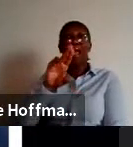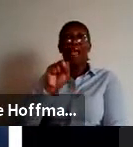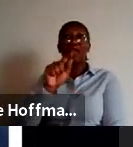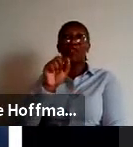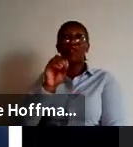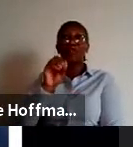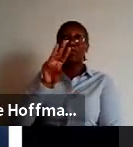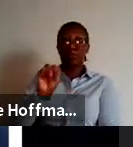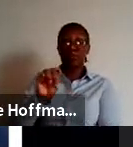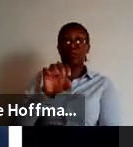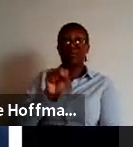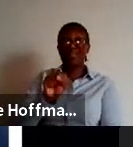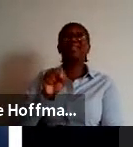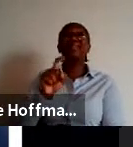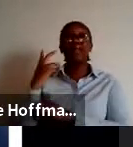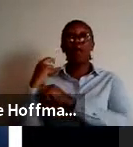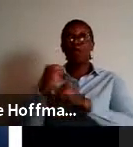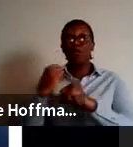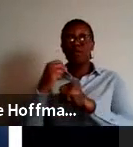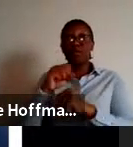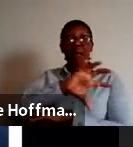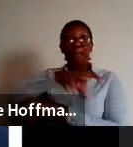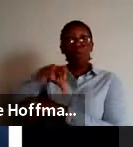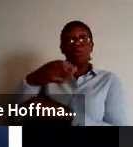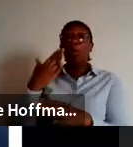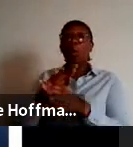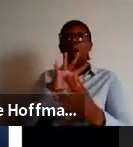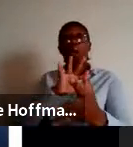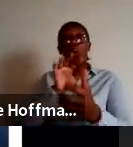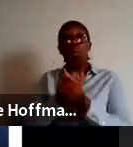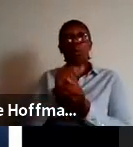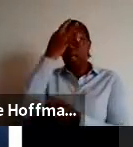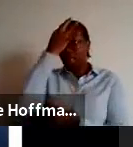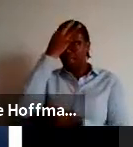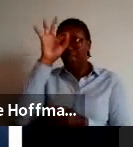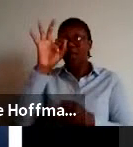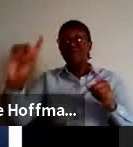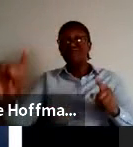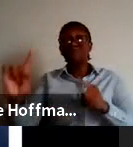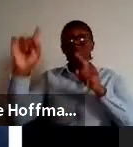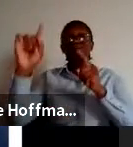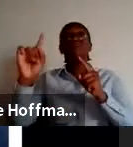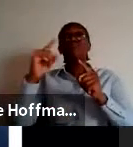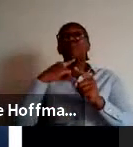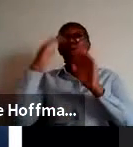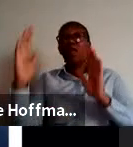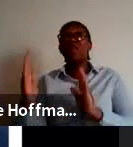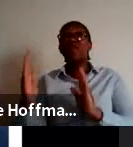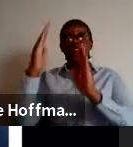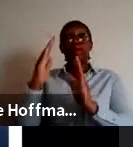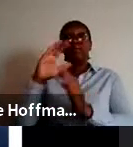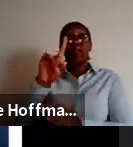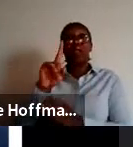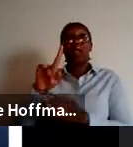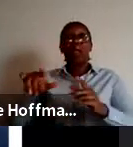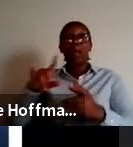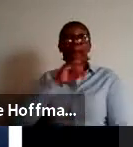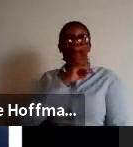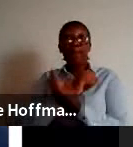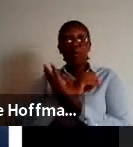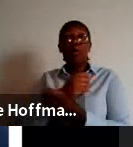specializes in leadership, and she's involved in the whole government approach within Mpumalanga region in combating illicit